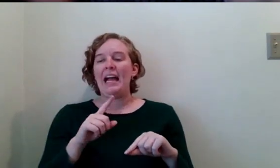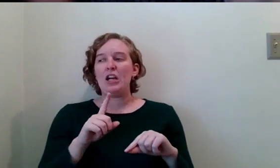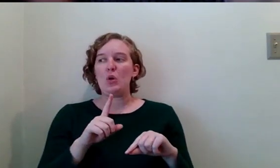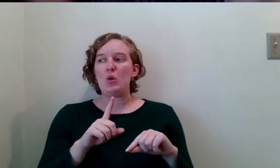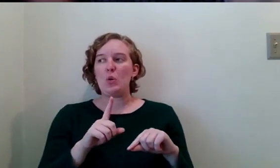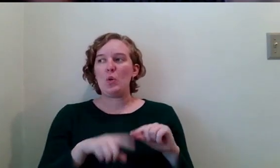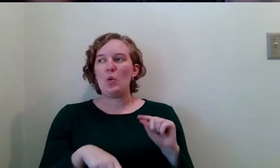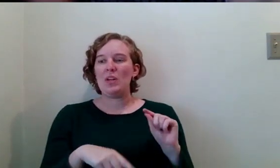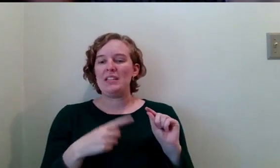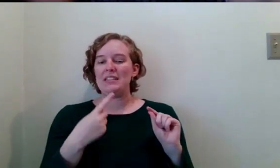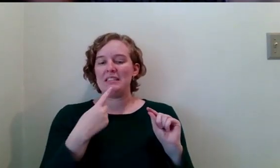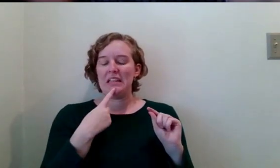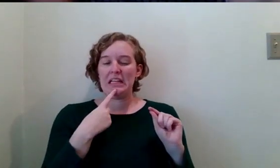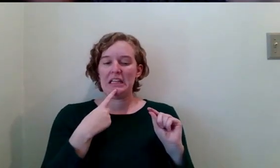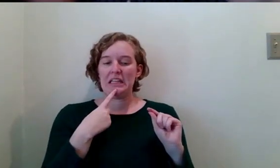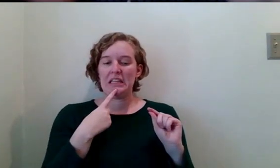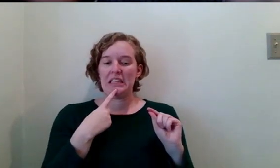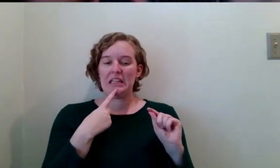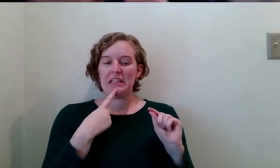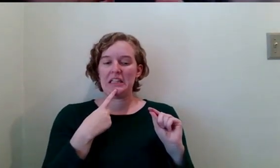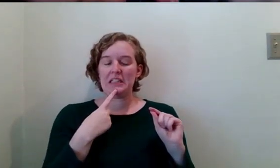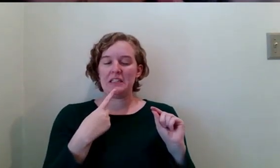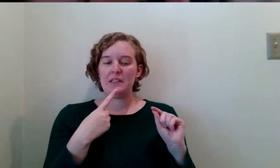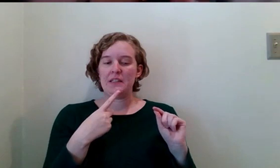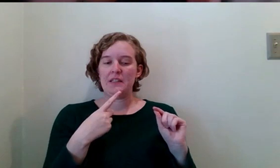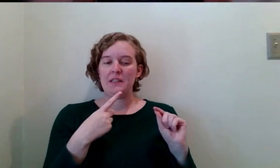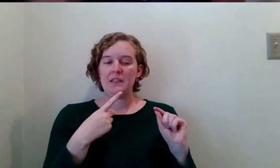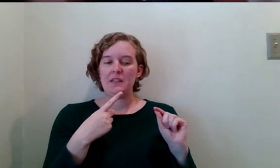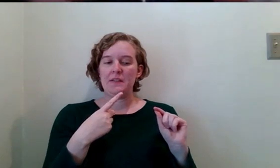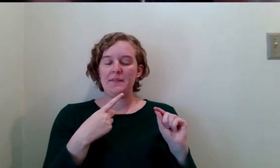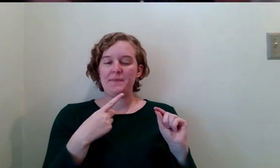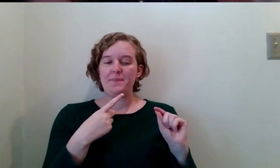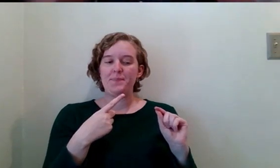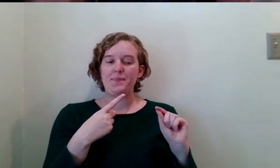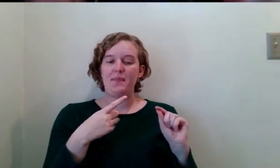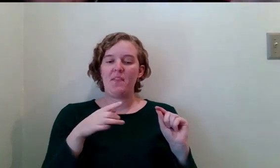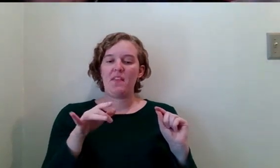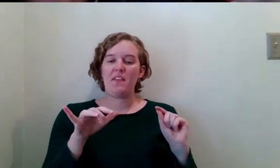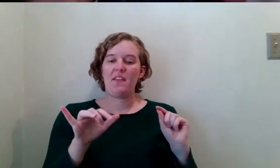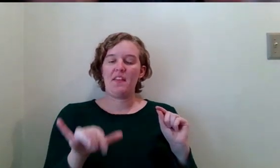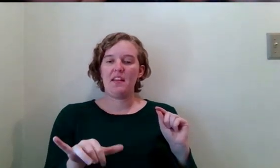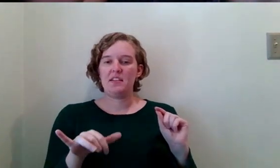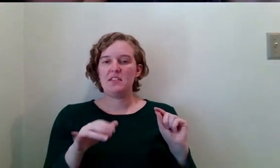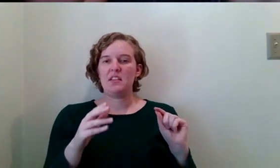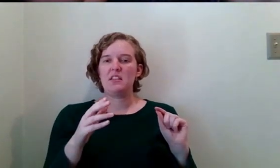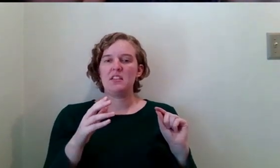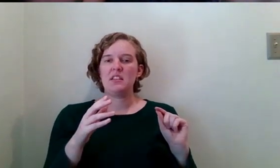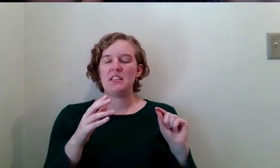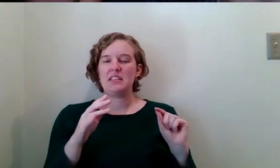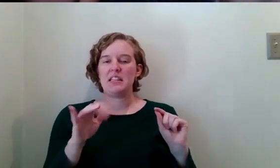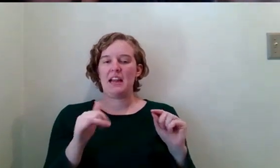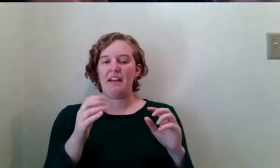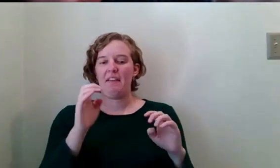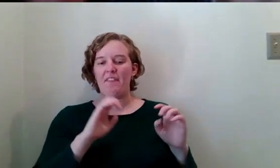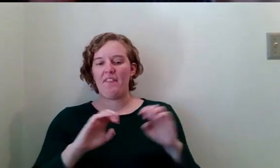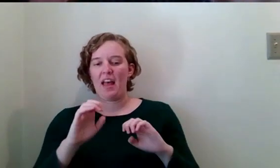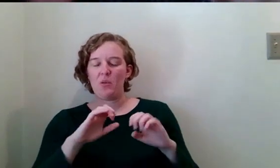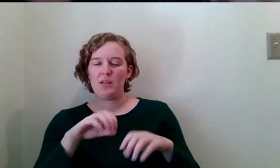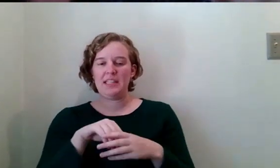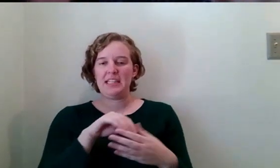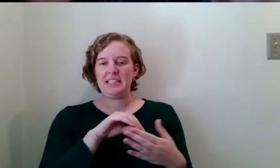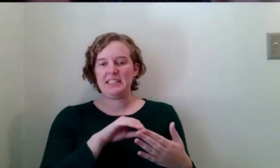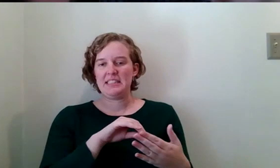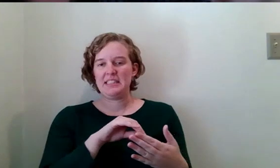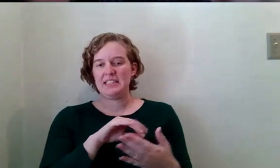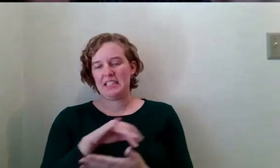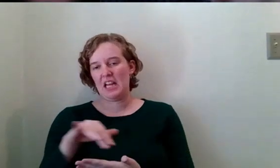you whether or not you know, this sort of longitudinal thing, because I don't think that's ever been evaluated in the literature. But David